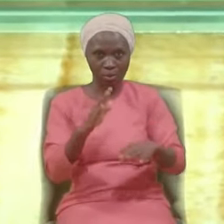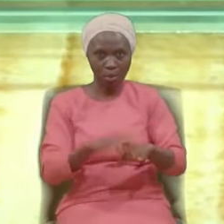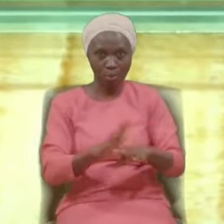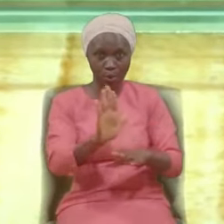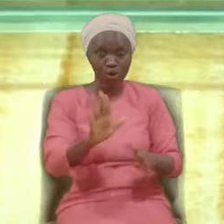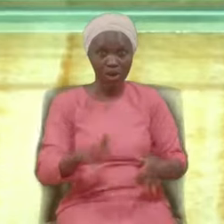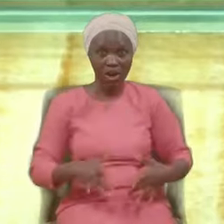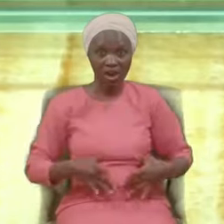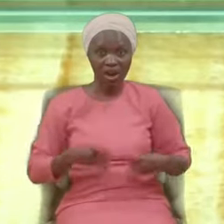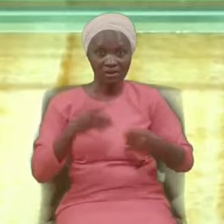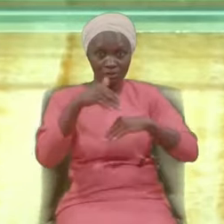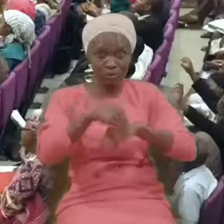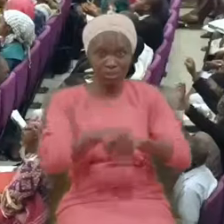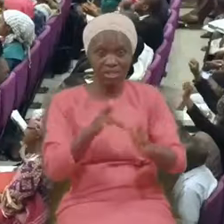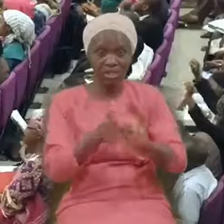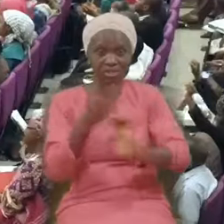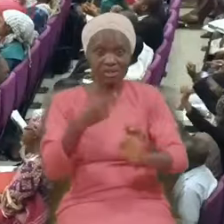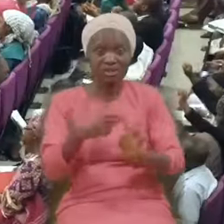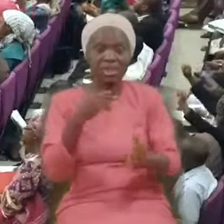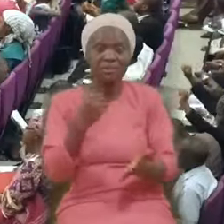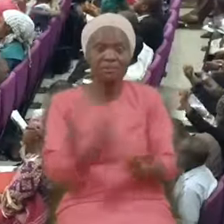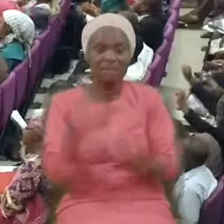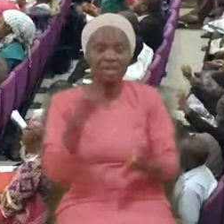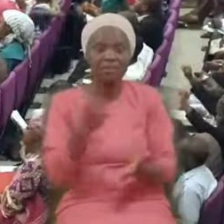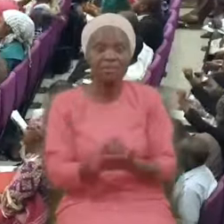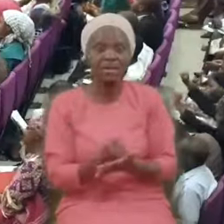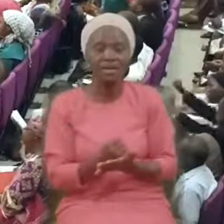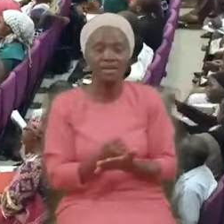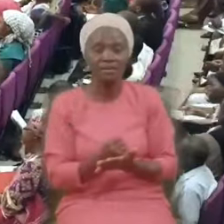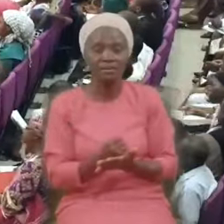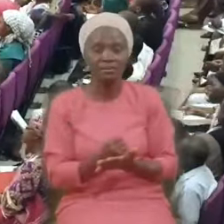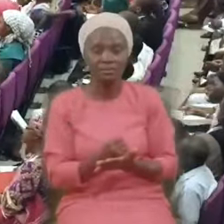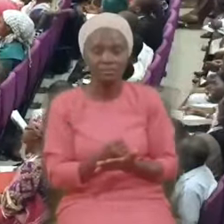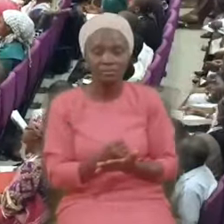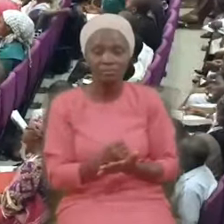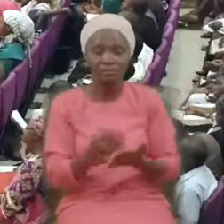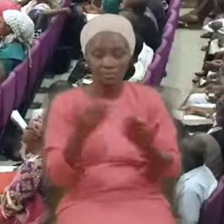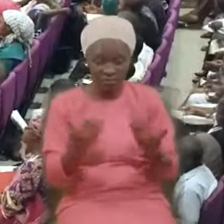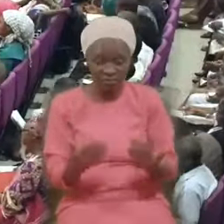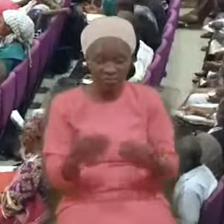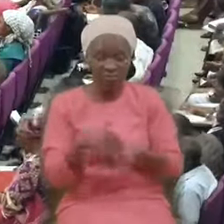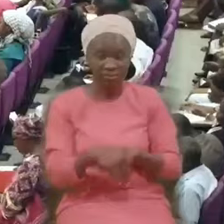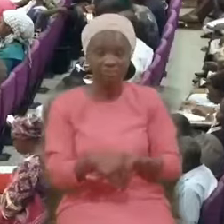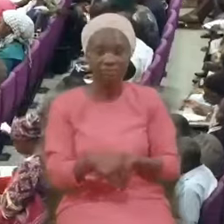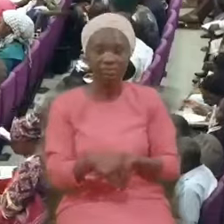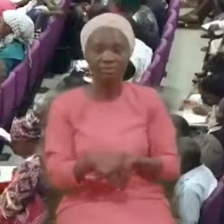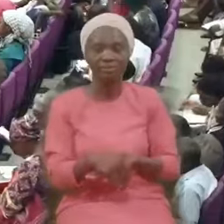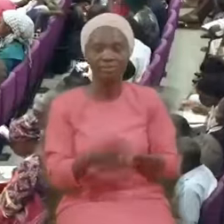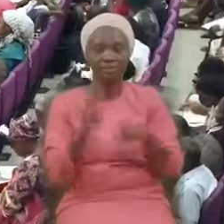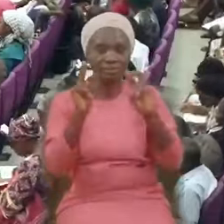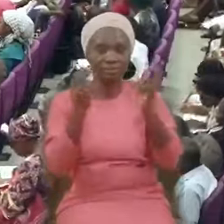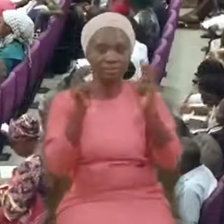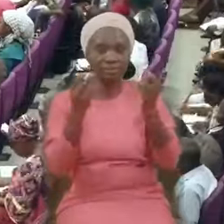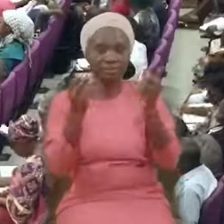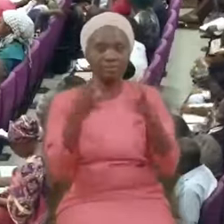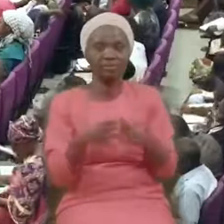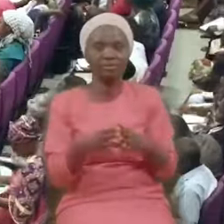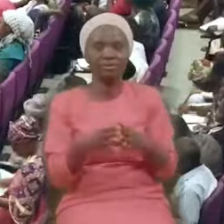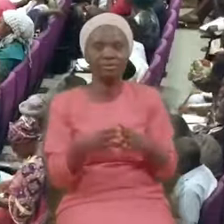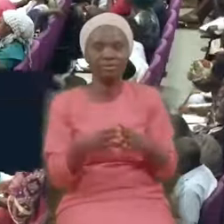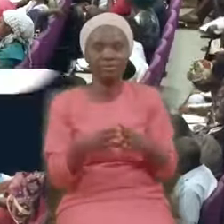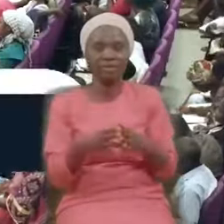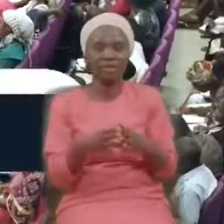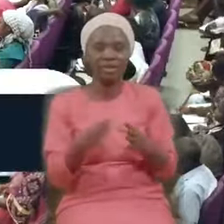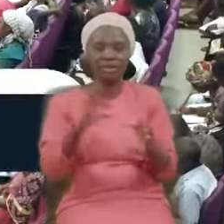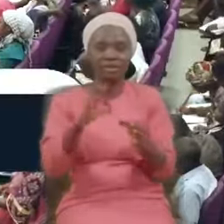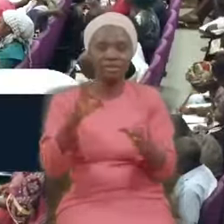life tonight in Jesus' name. Tonight I'm talking to you on the spiritual dynamics